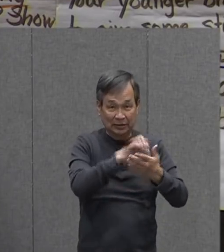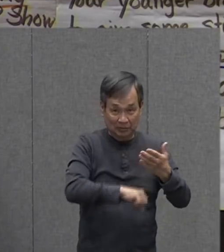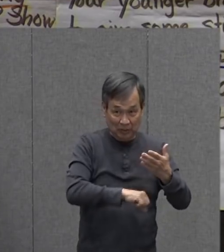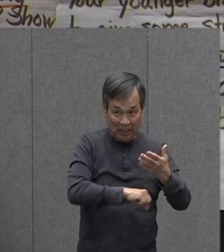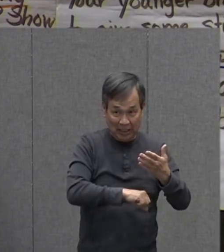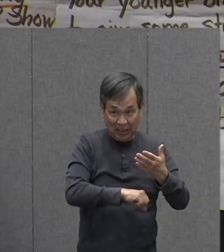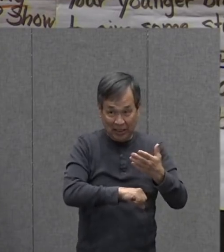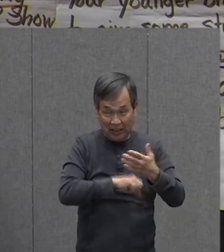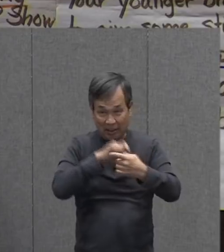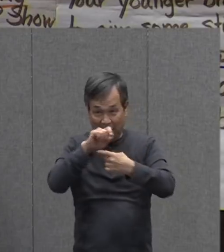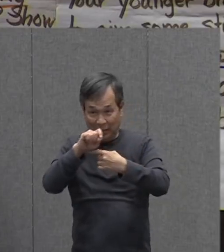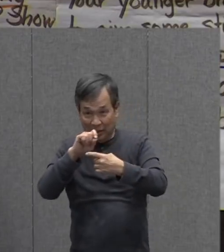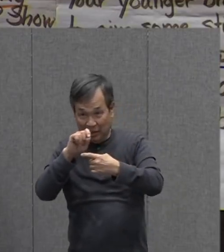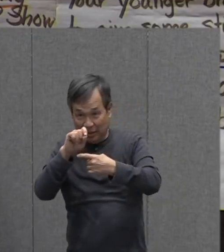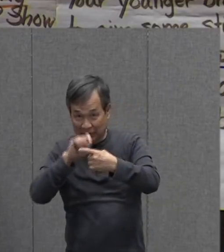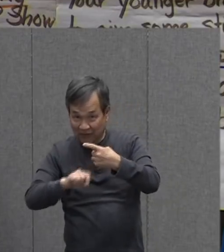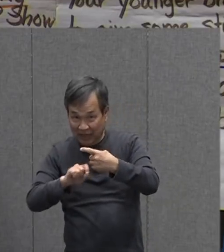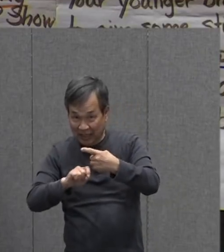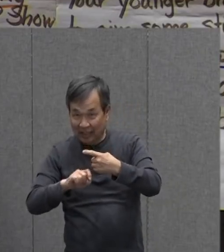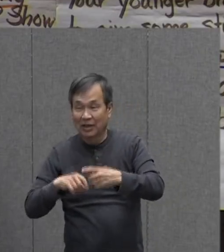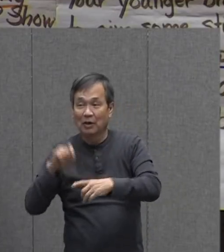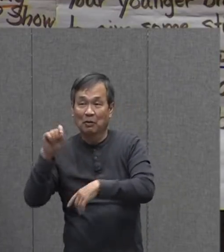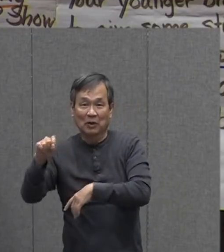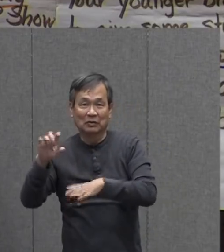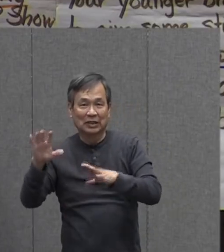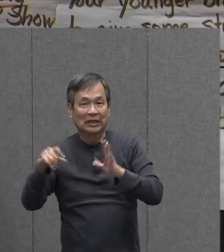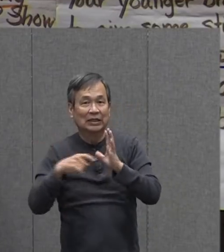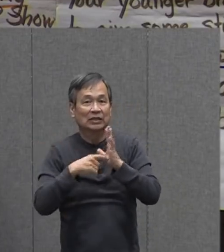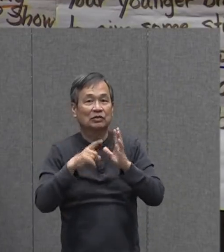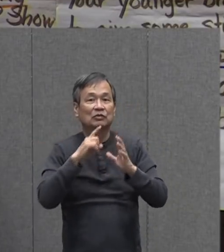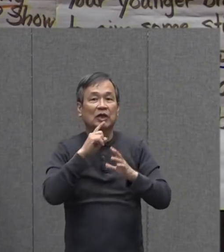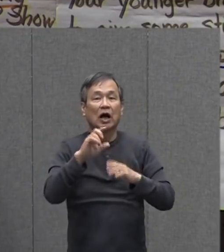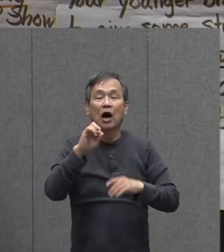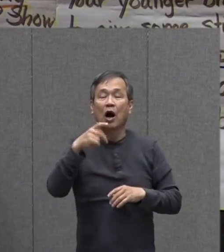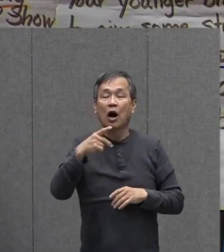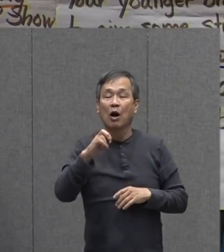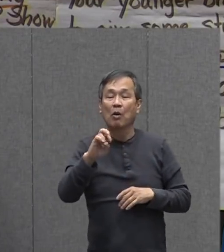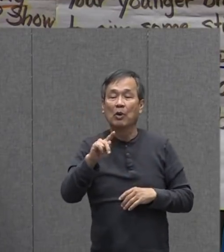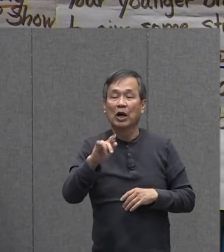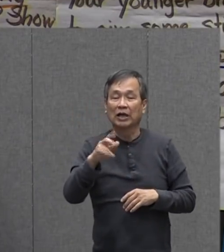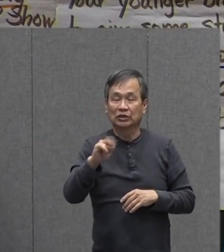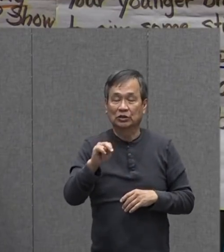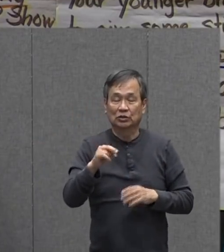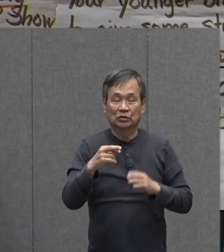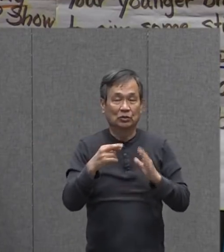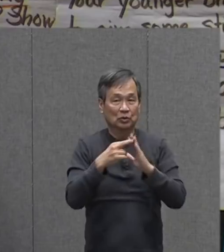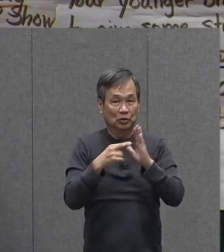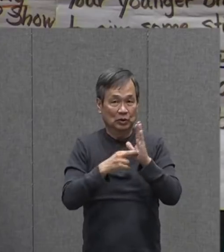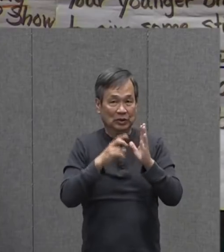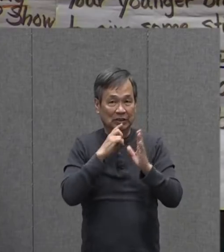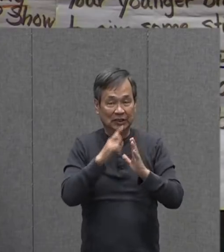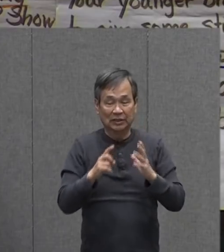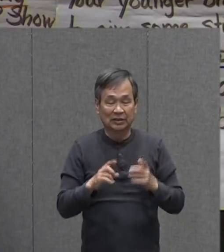few minutes because we'll be playing a game. Maybe you can identify that